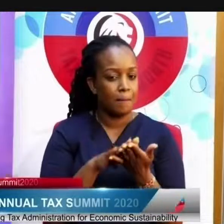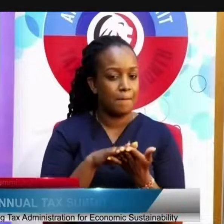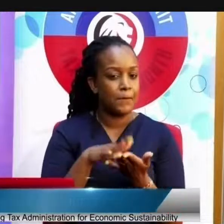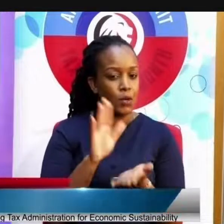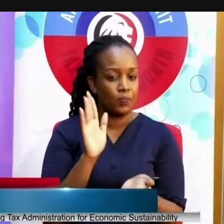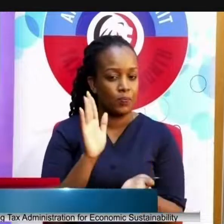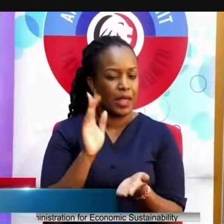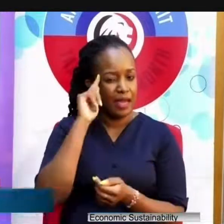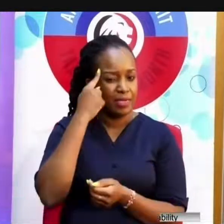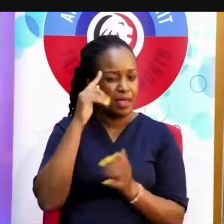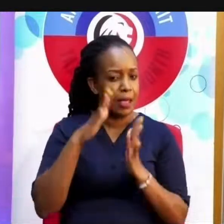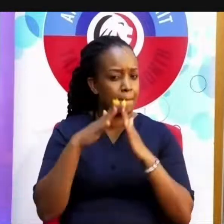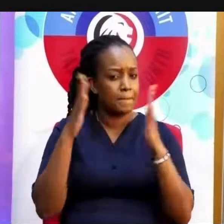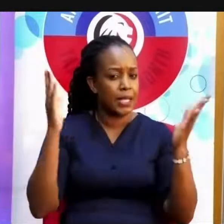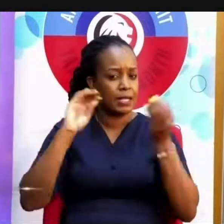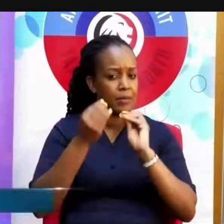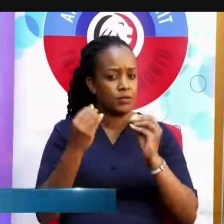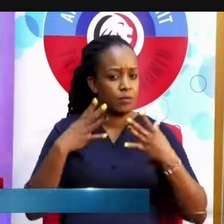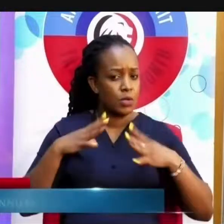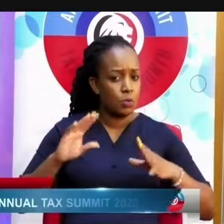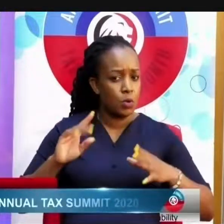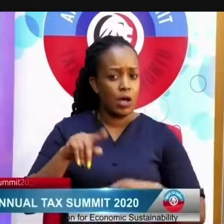Africa. Now,